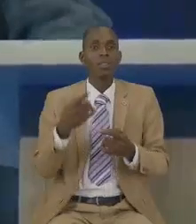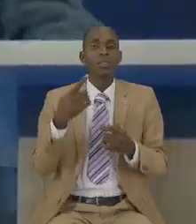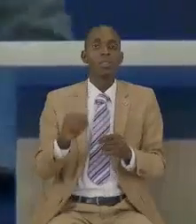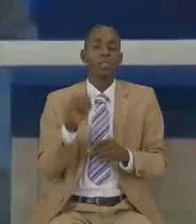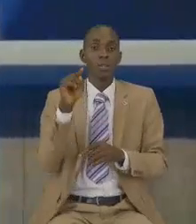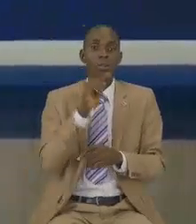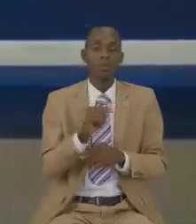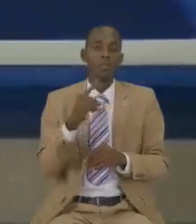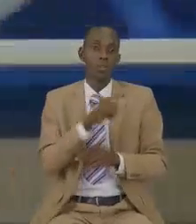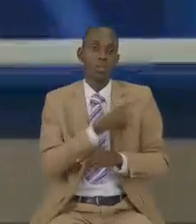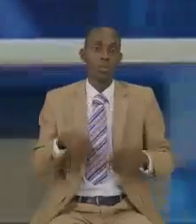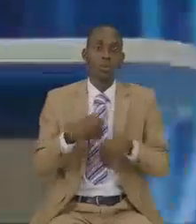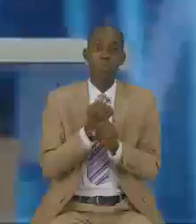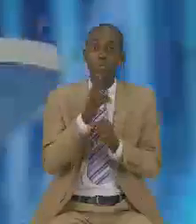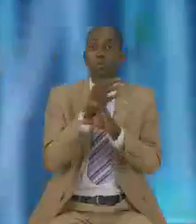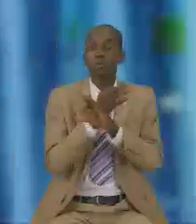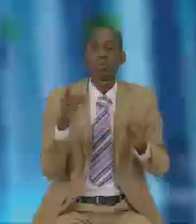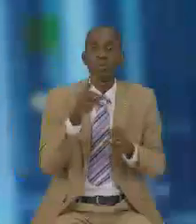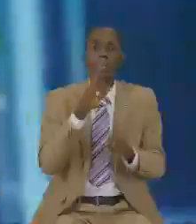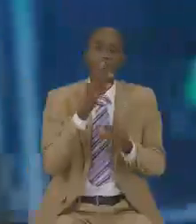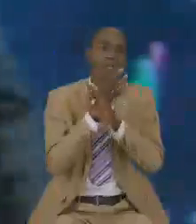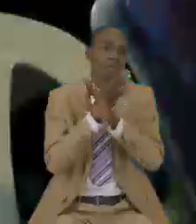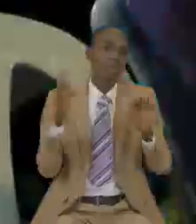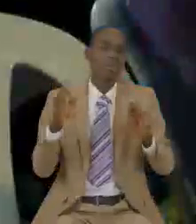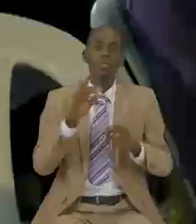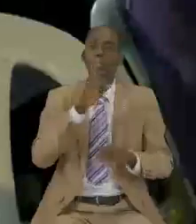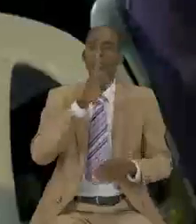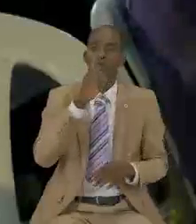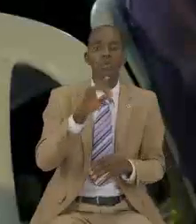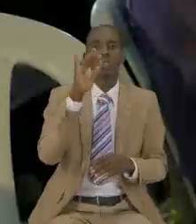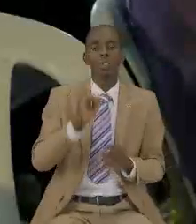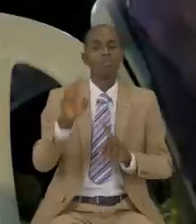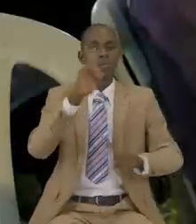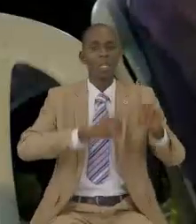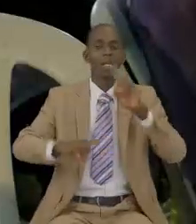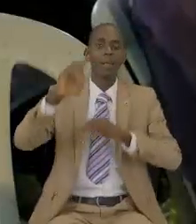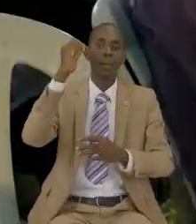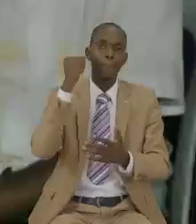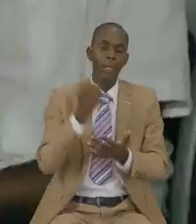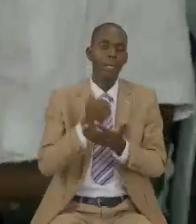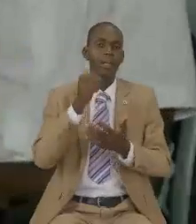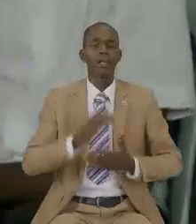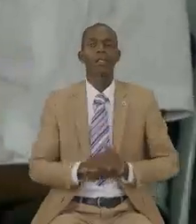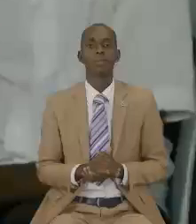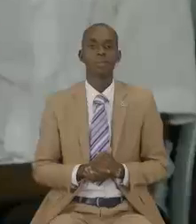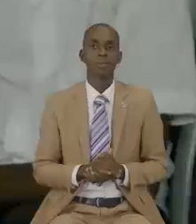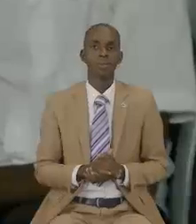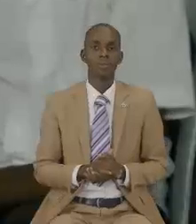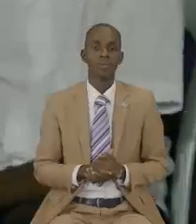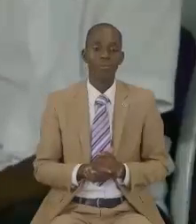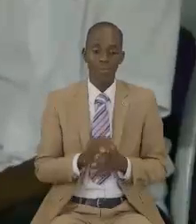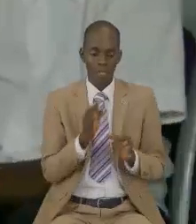You are free indeed. Give me a good amen.